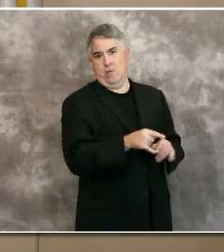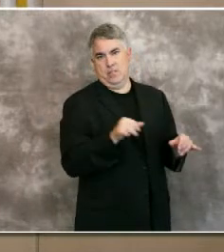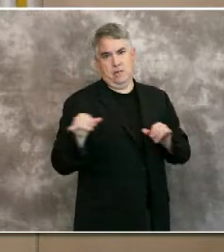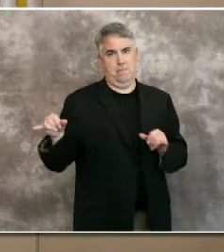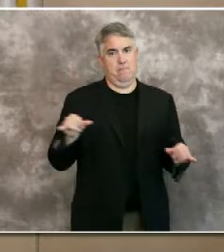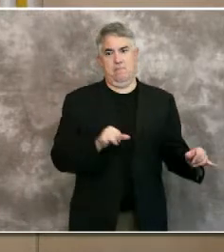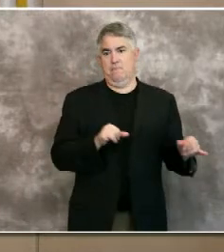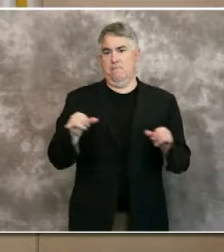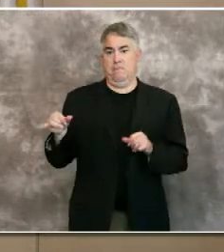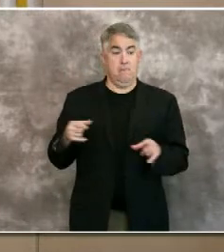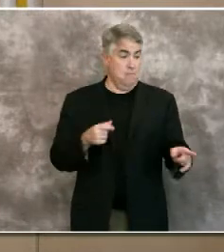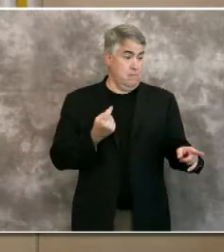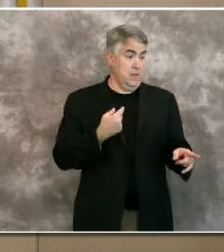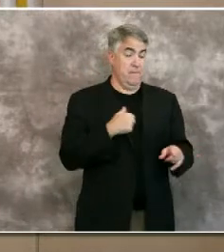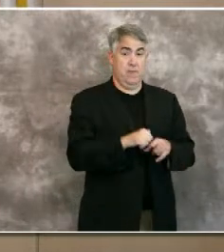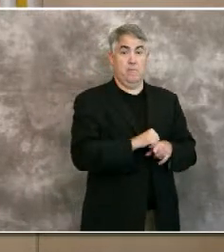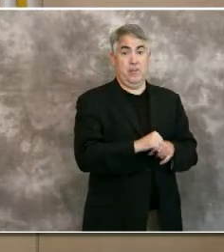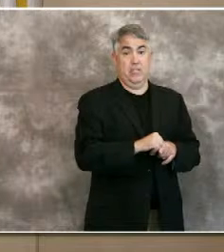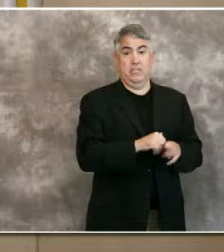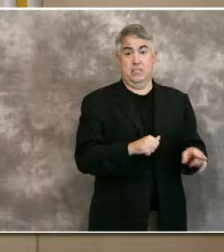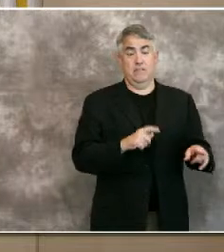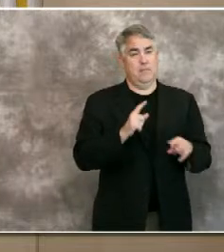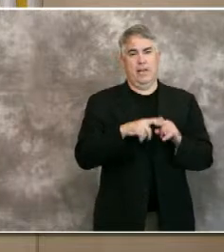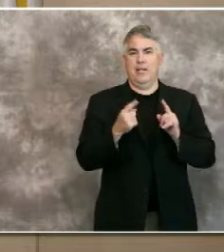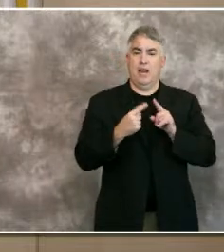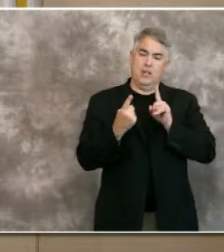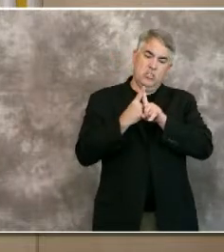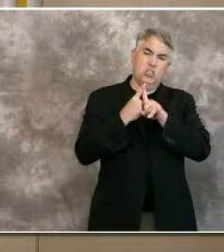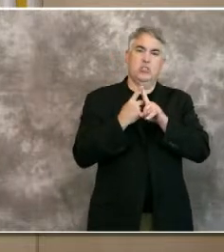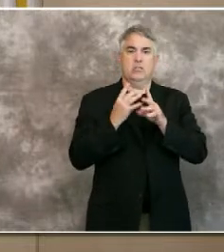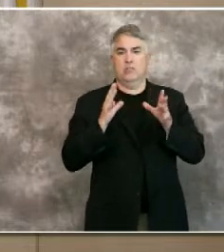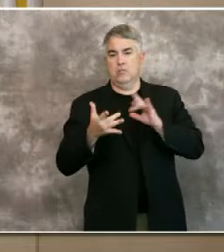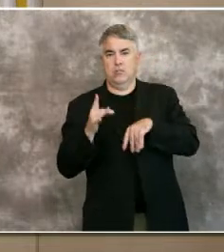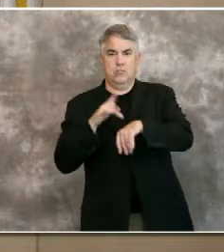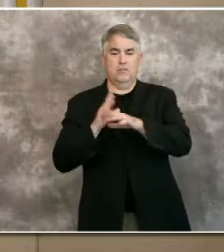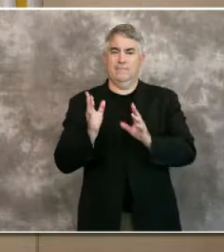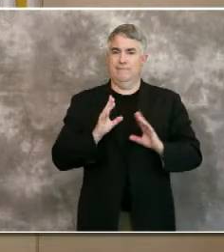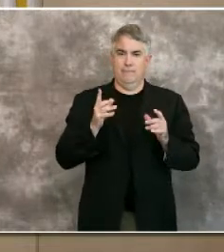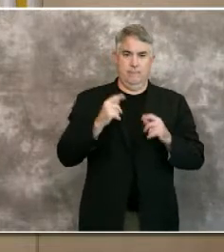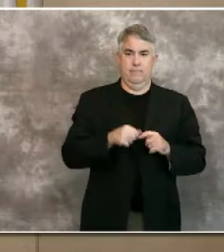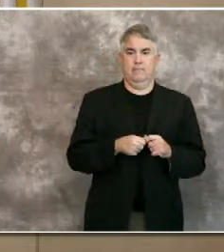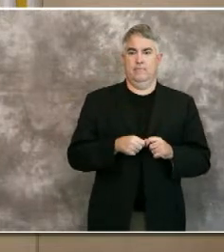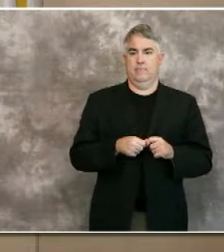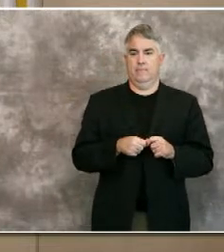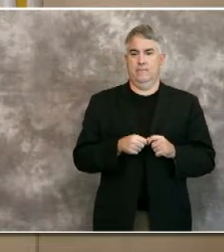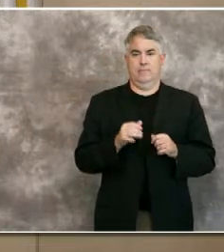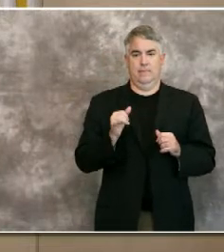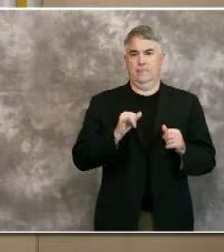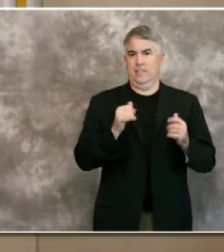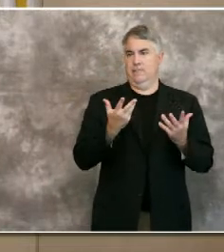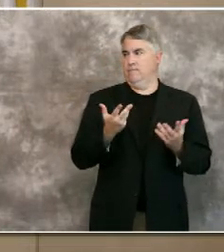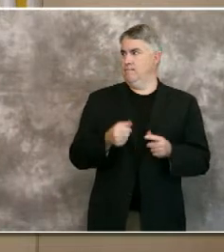not as they would if they were, there's no competition or